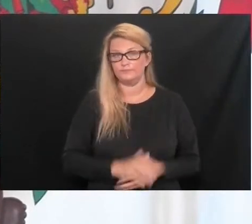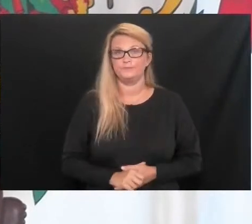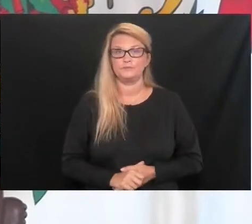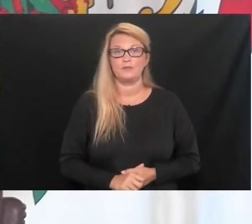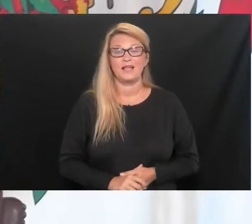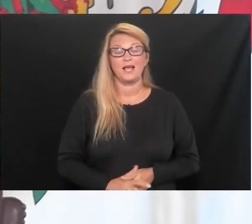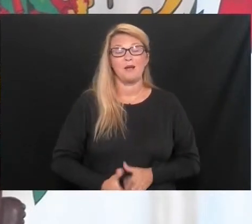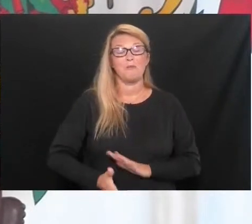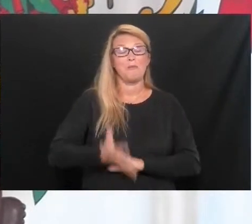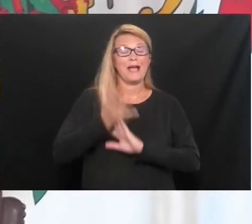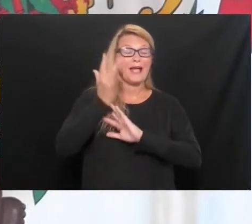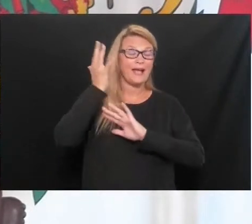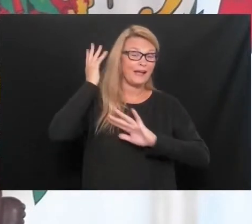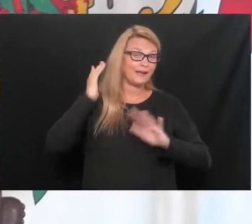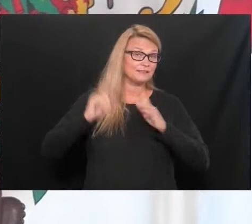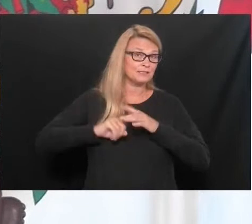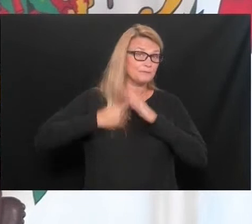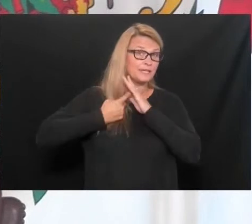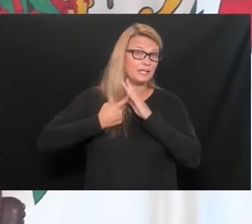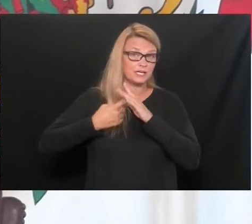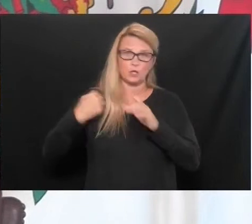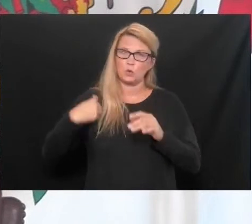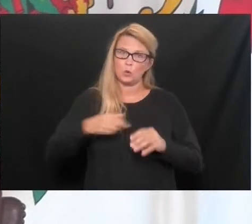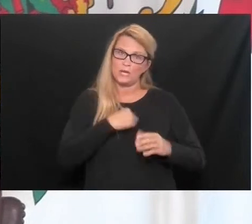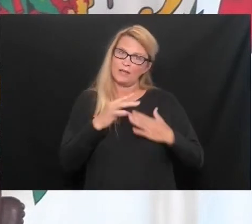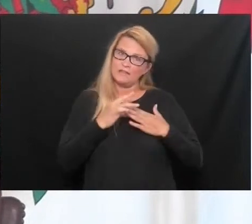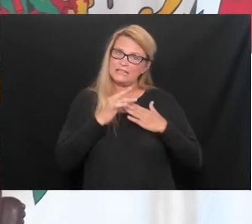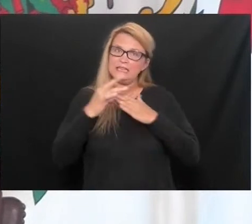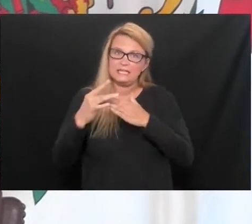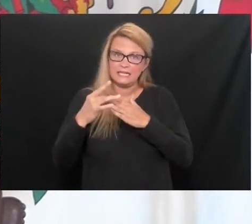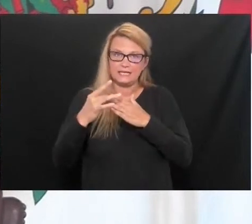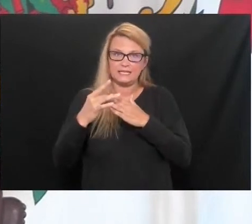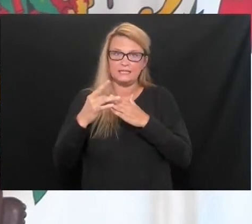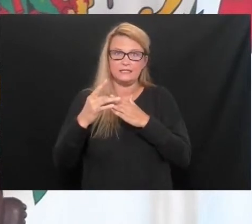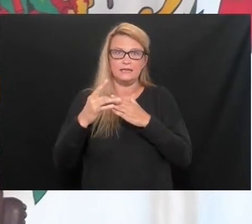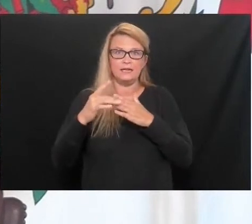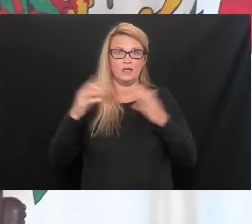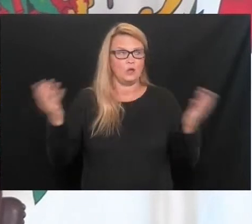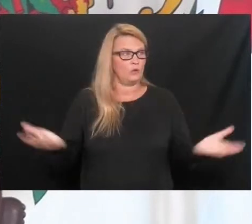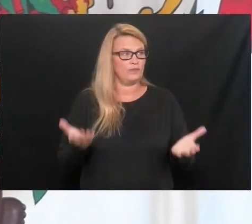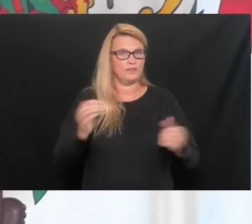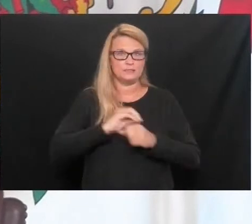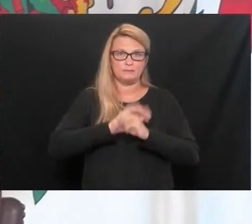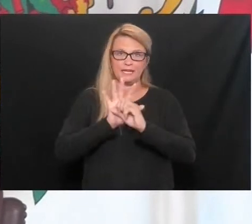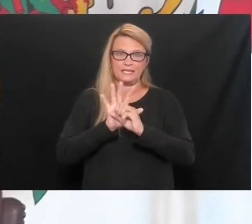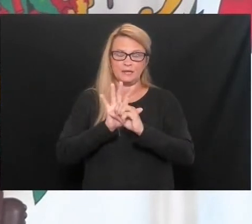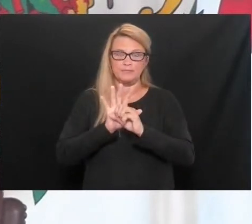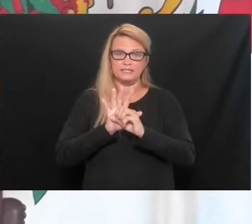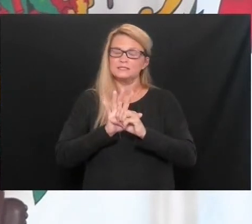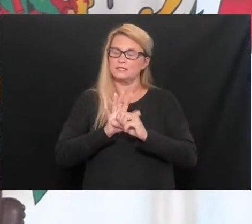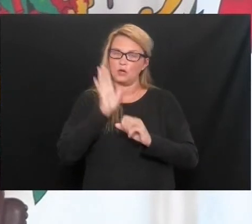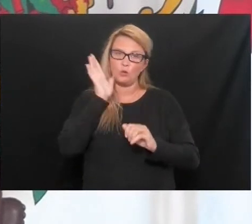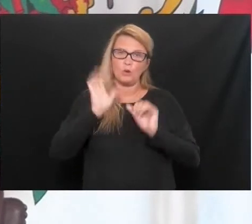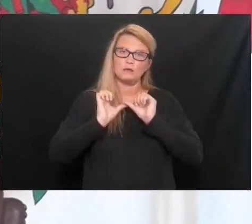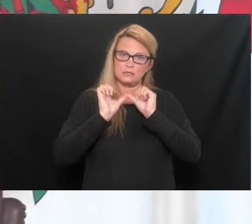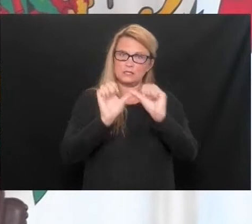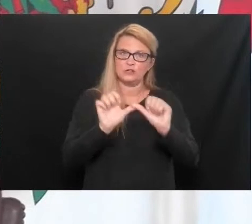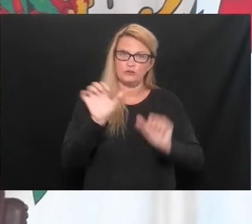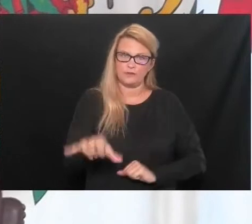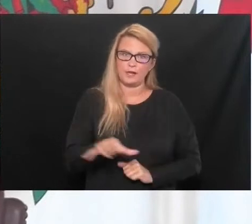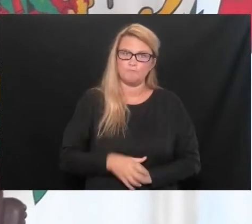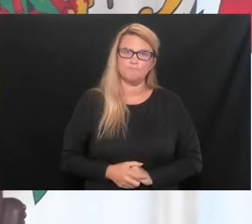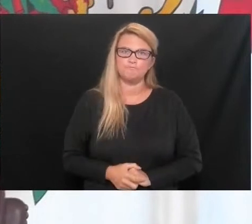the vaccinations, and we're going to continue to just keep going in that direction, and we're surely not going to stop now. We